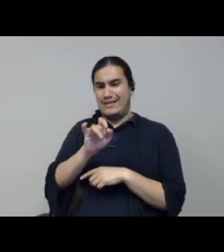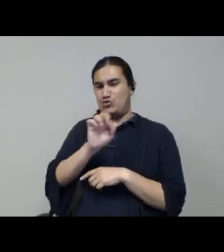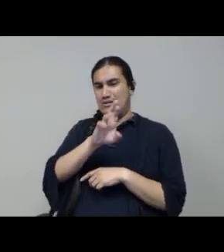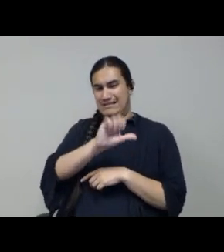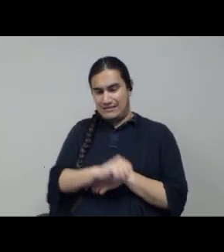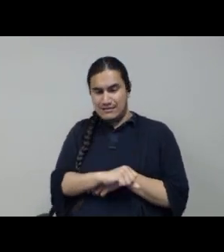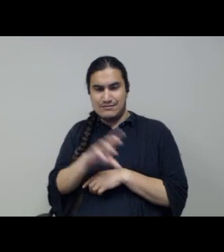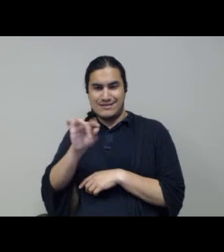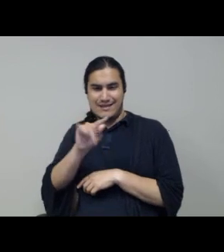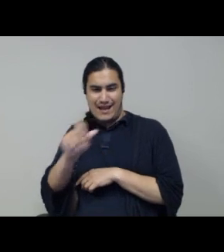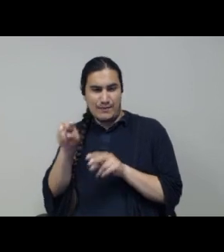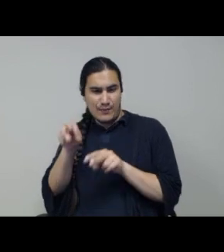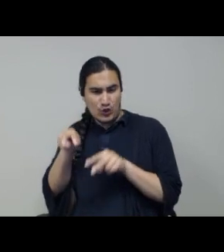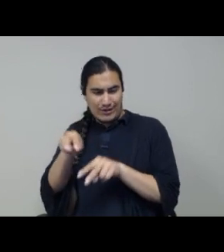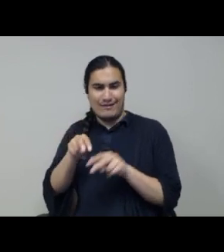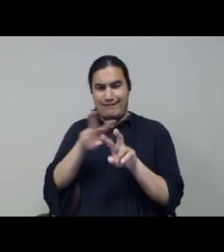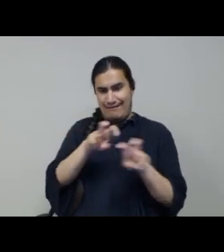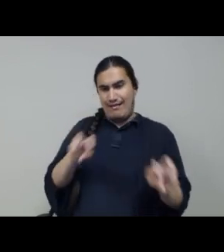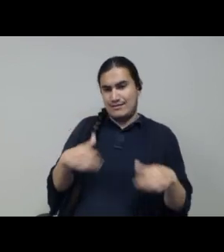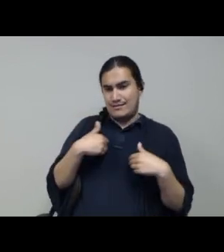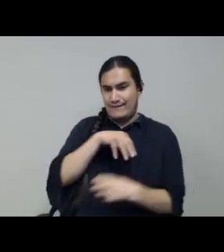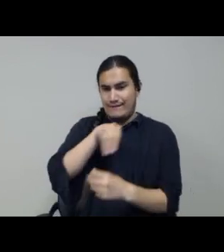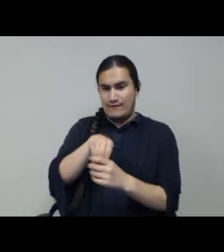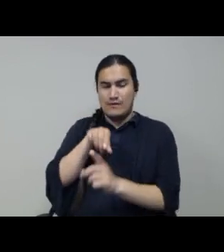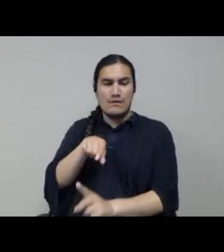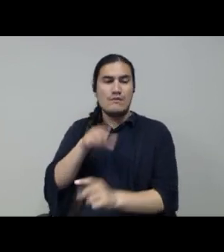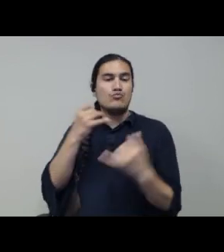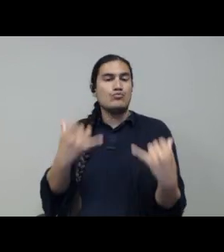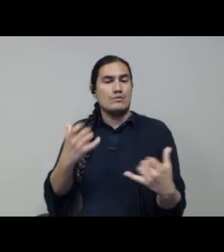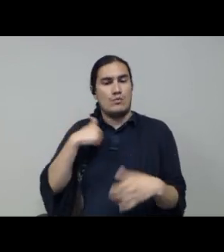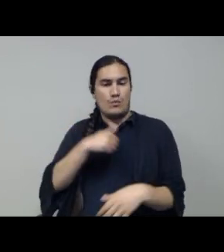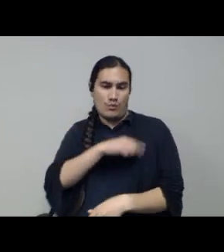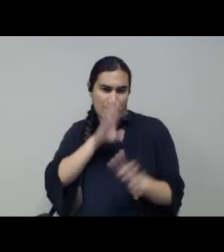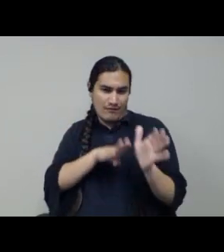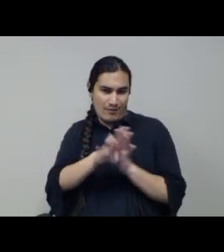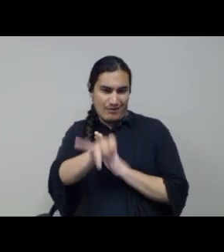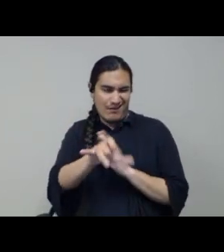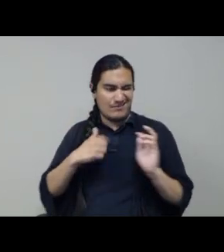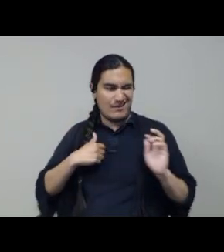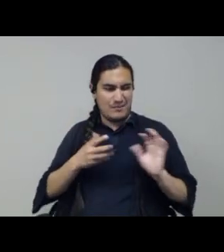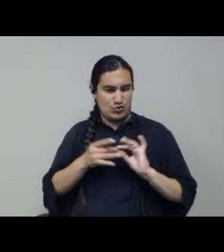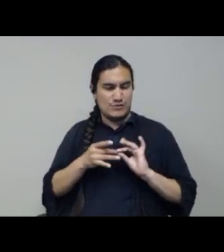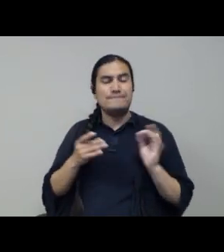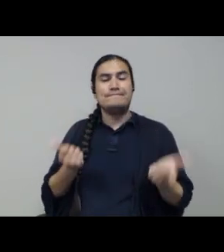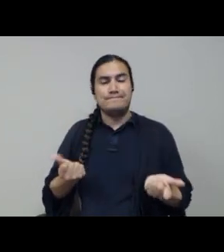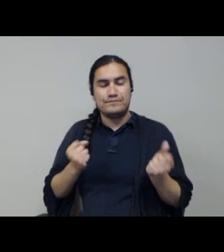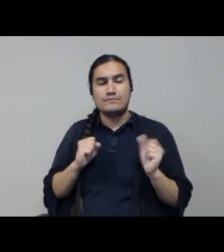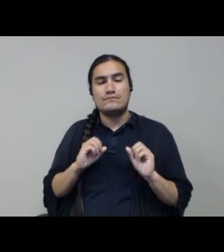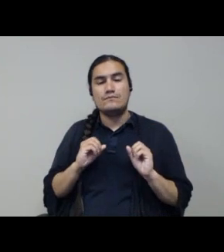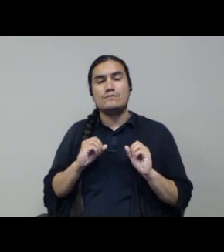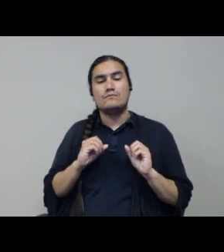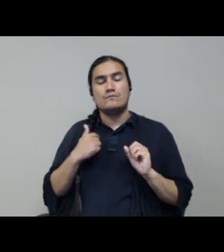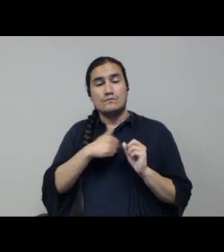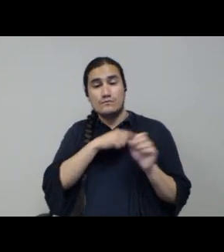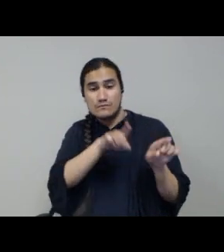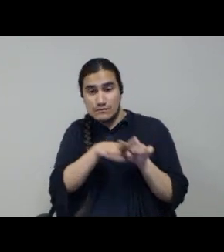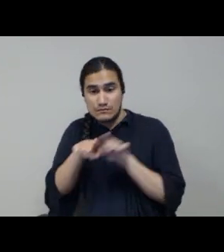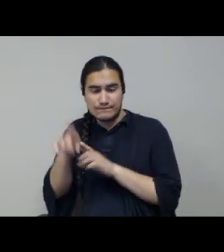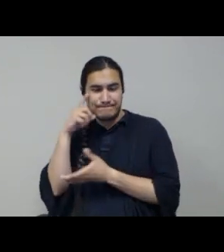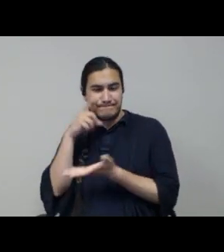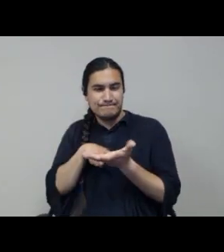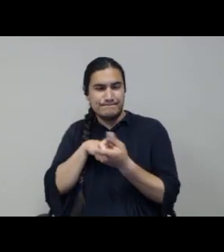monitoring, as well as analysis. And this is currently being developed, as I had mentioned. And we also recognize